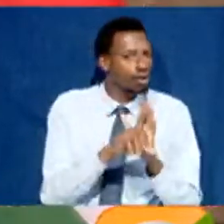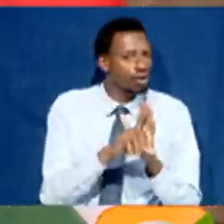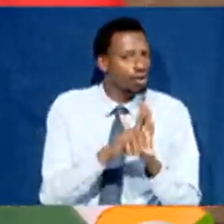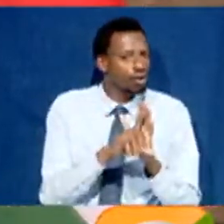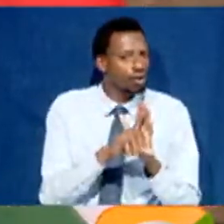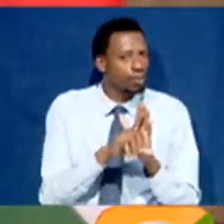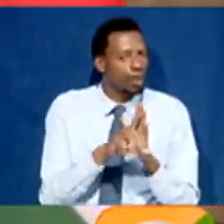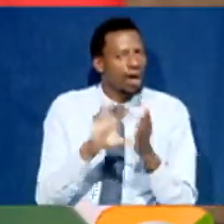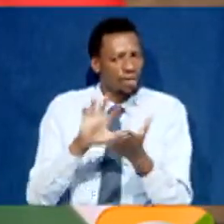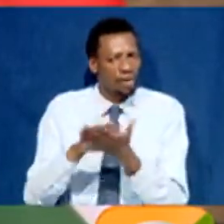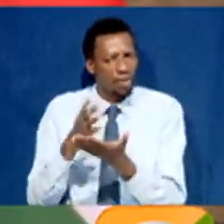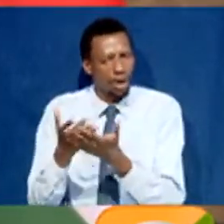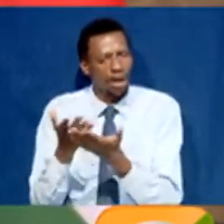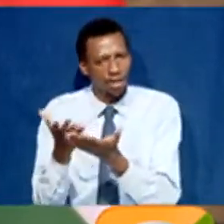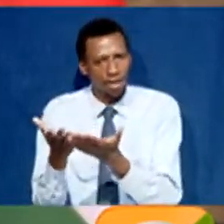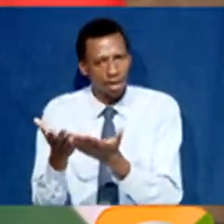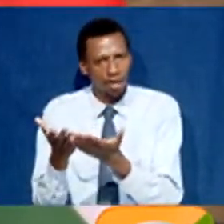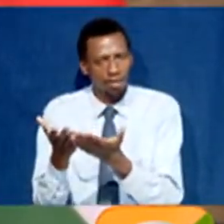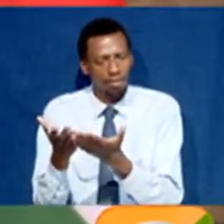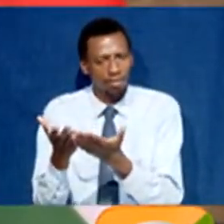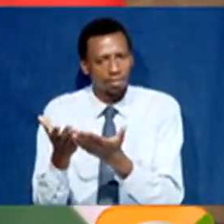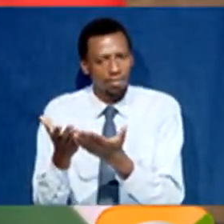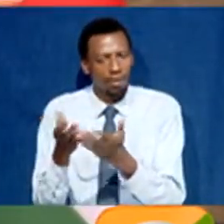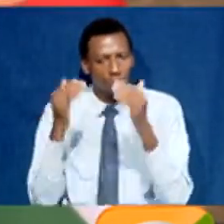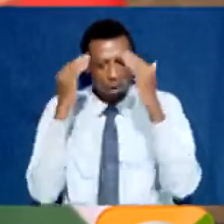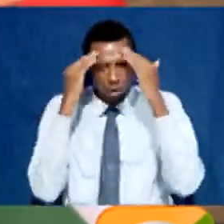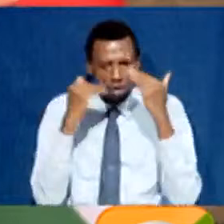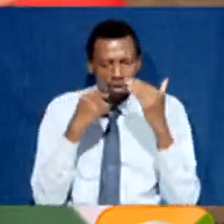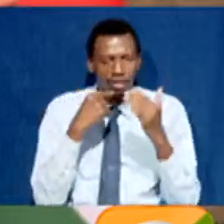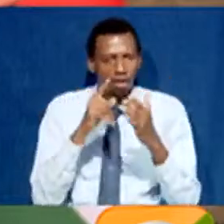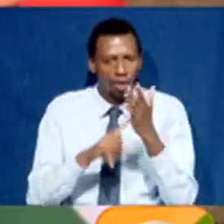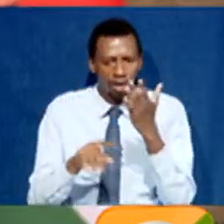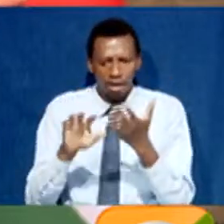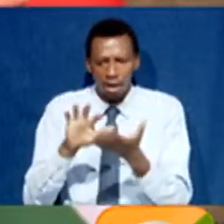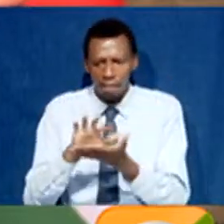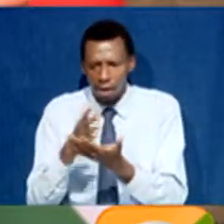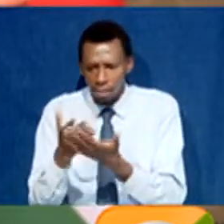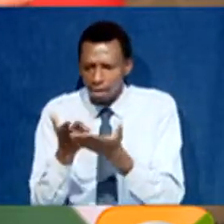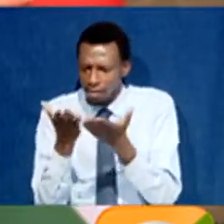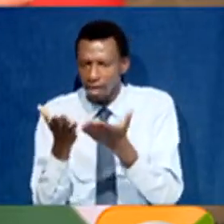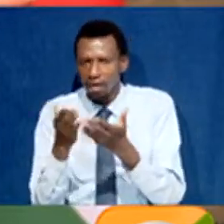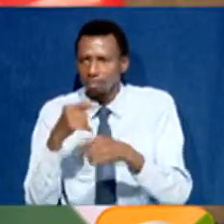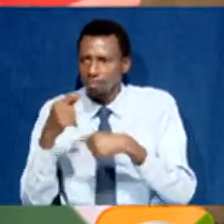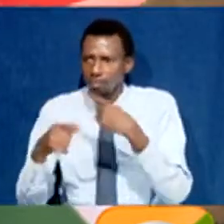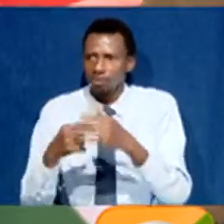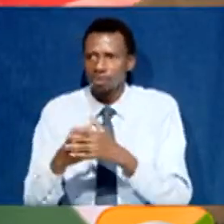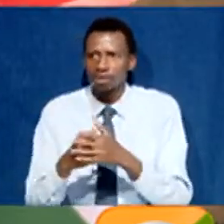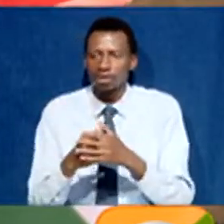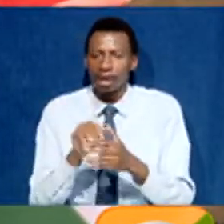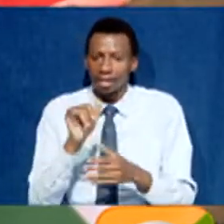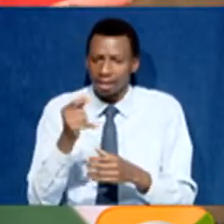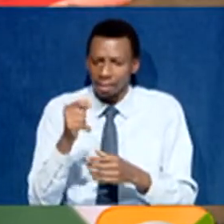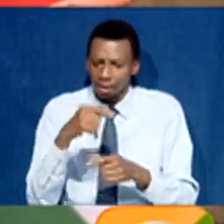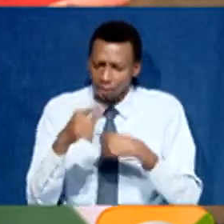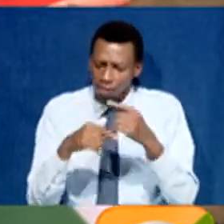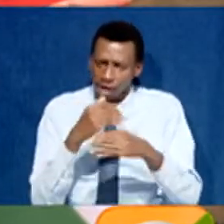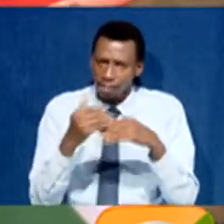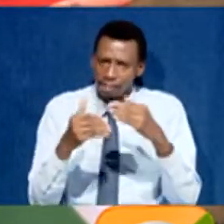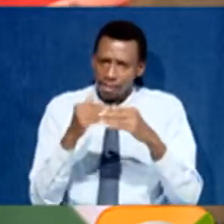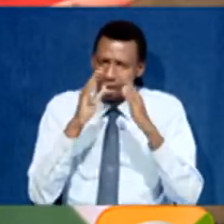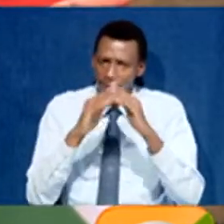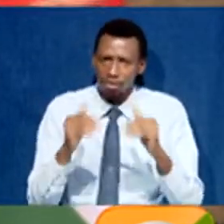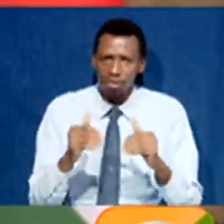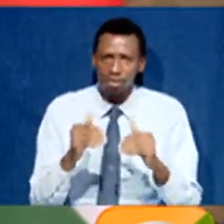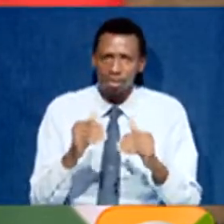court said we fine-tune the framework. That money is already constructing houses under the framework with the Ministry of